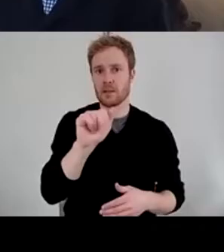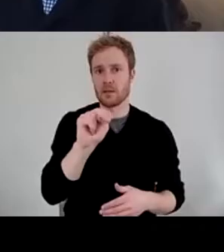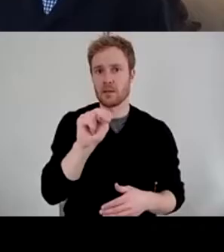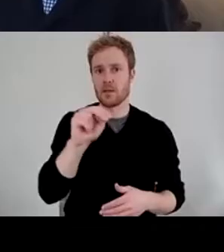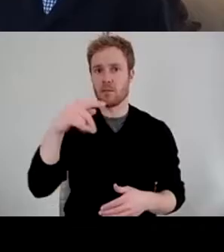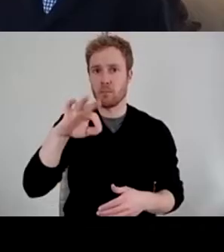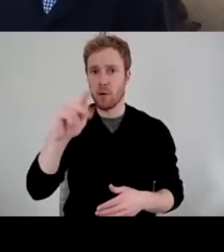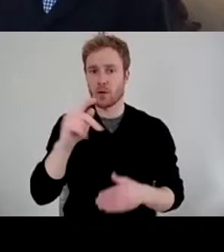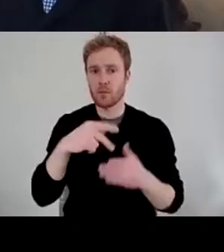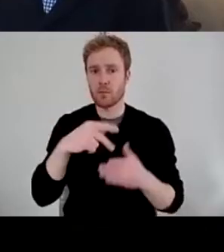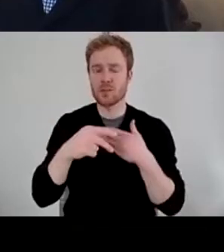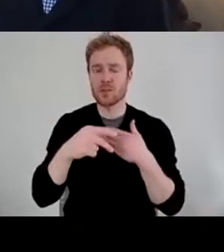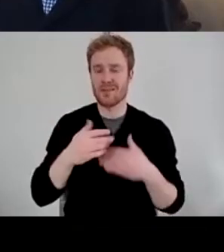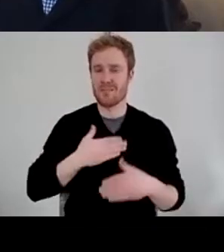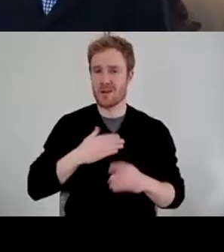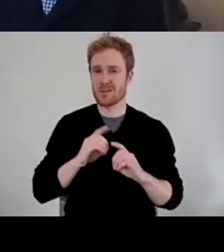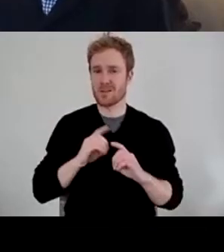$352,047.92.